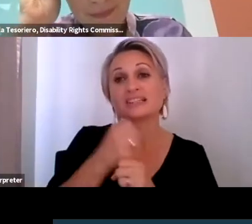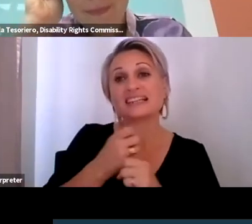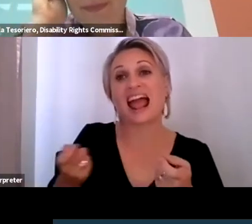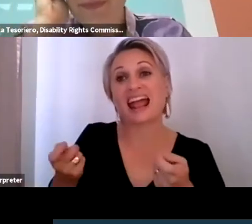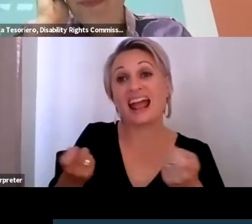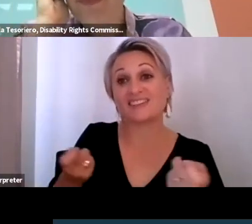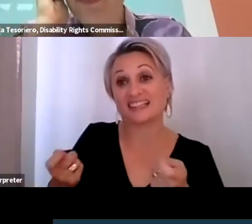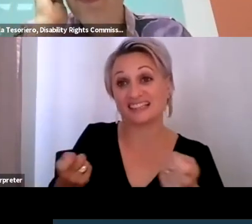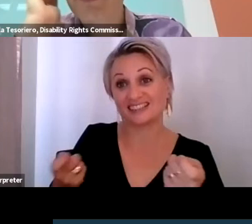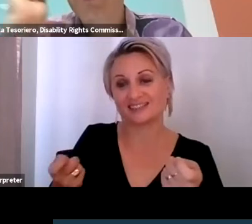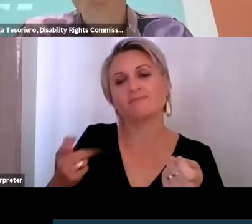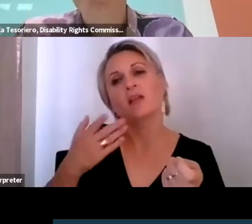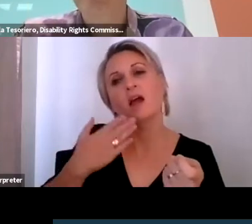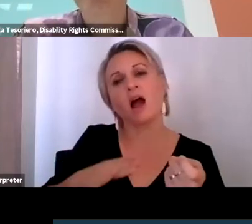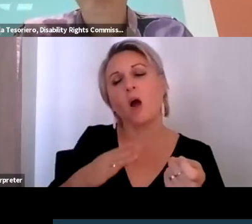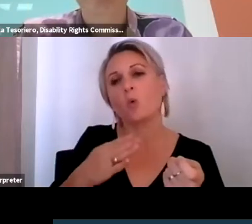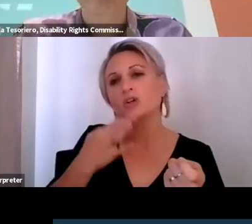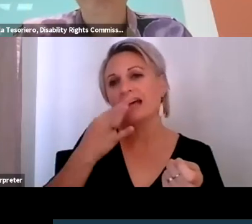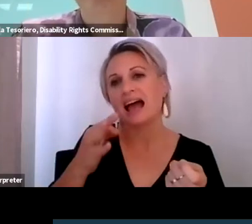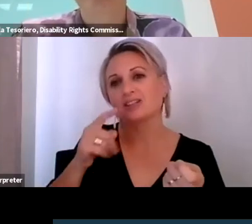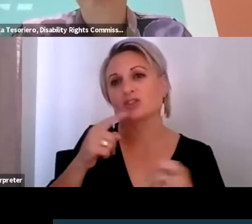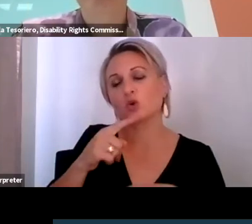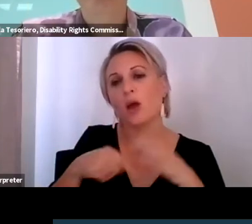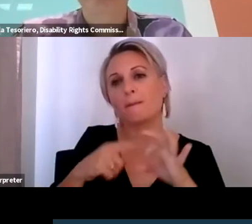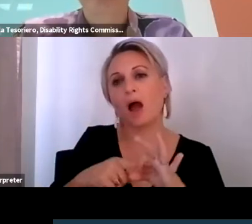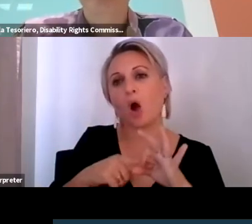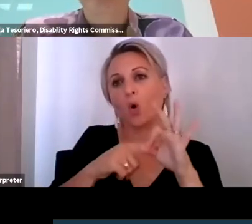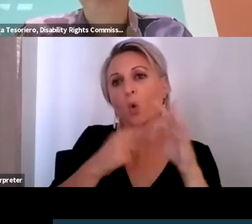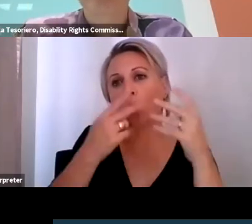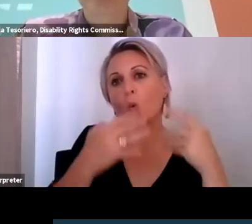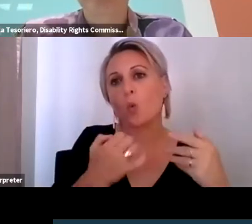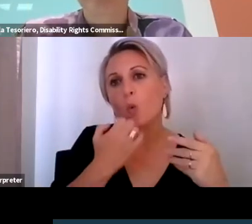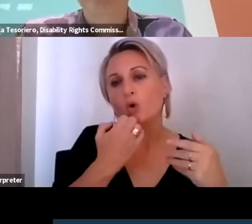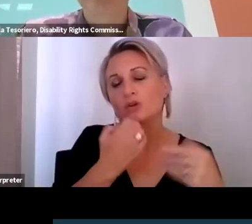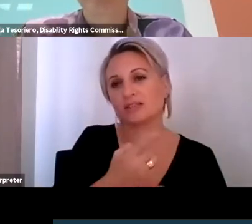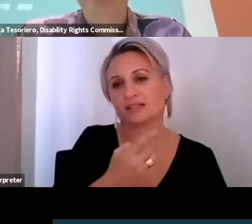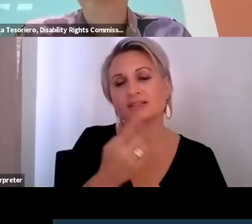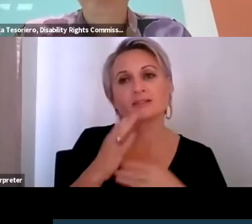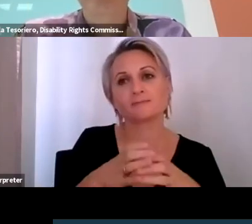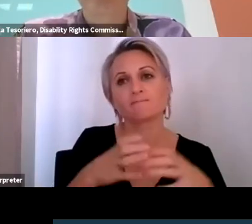come up in a number of our conversations when we've talked about governance